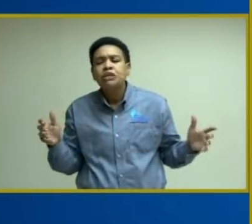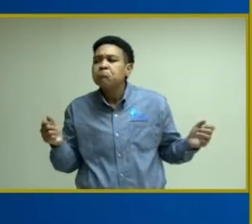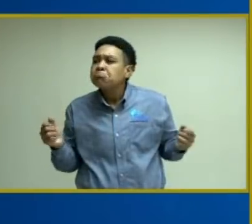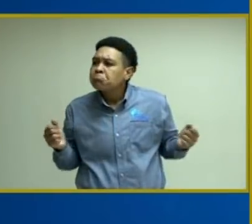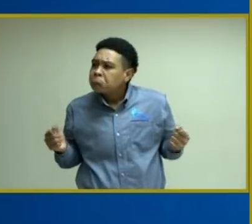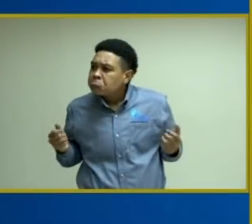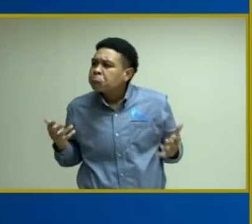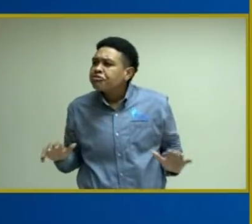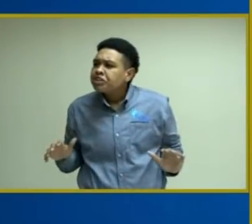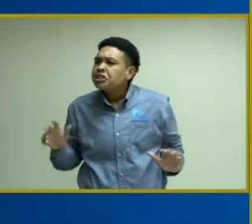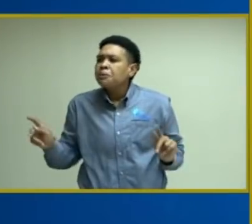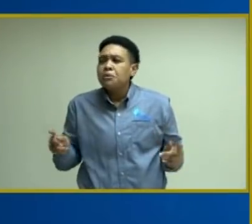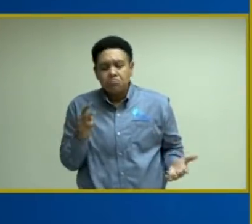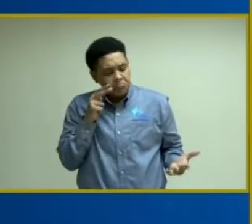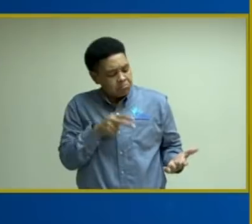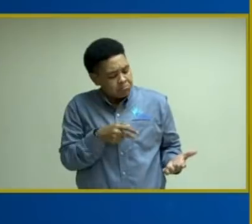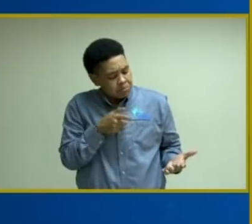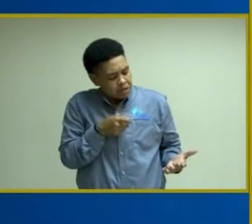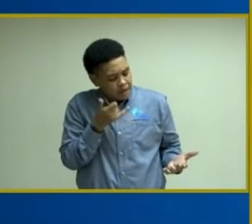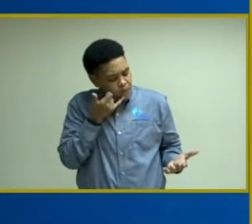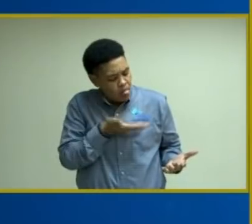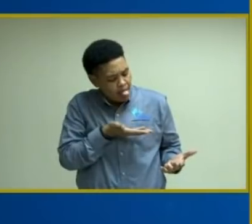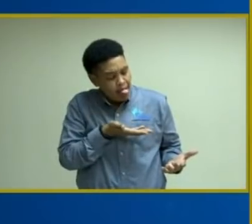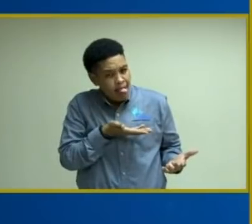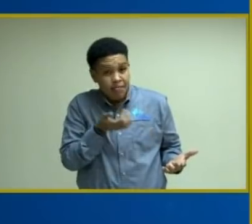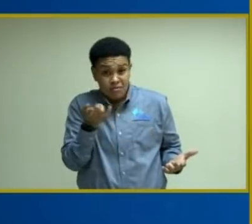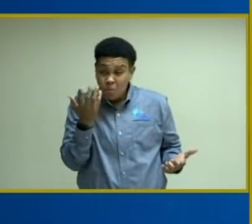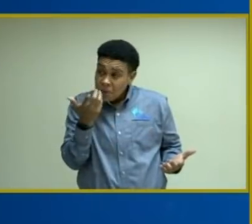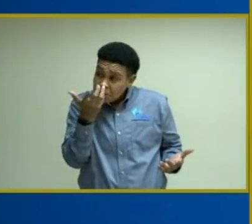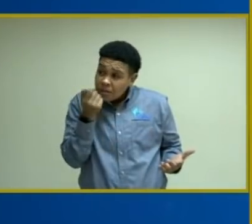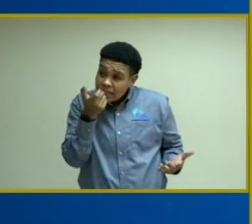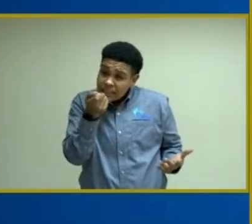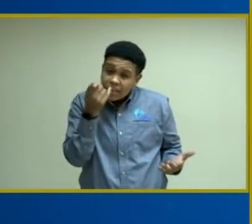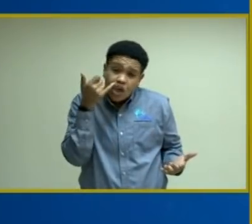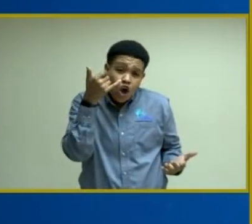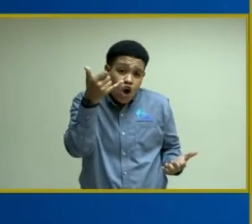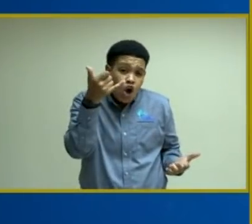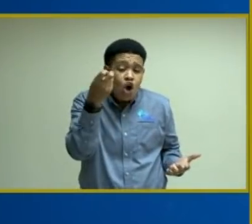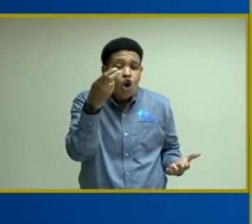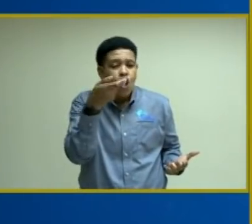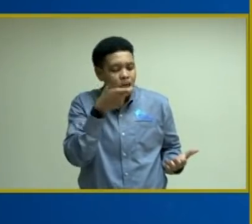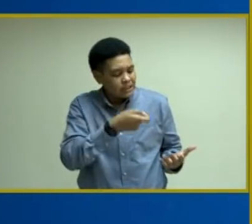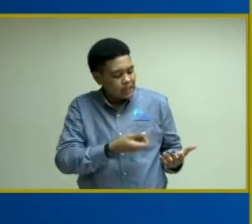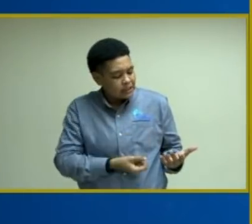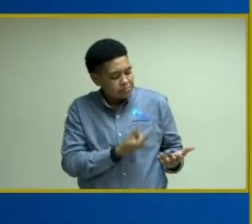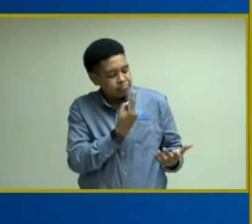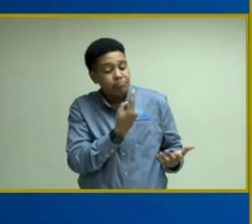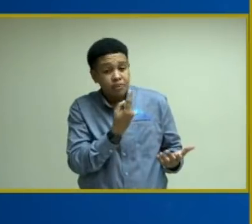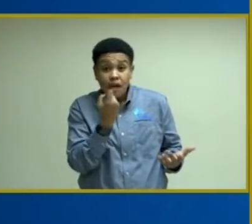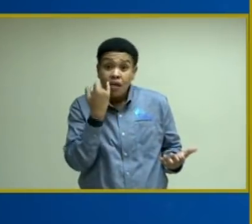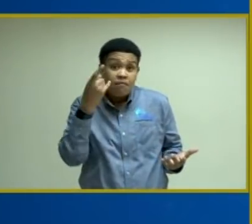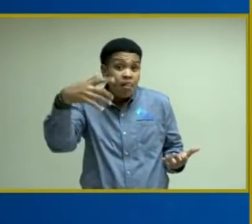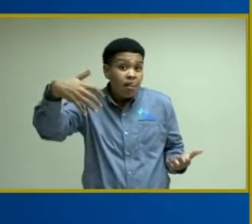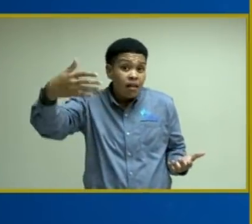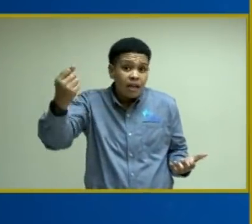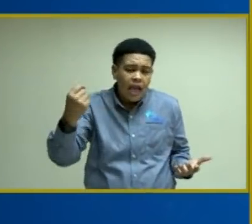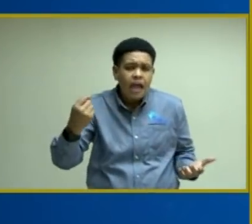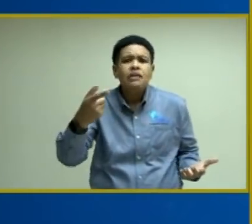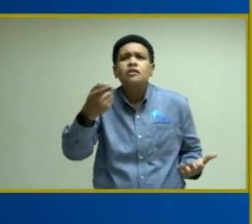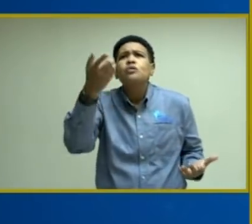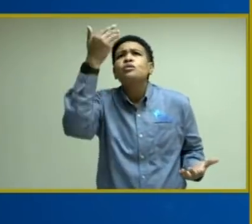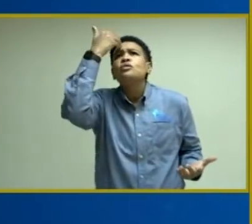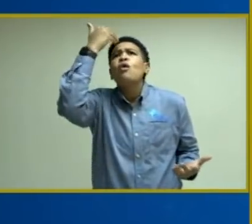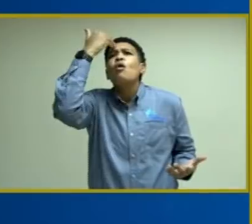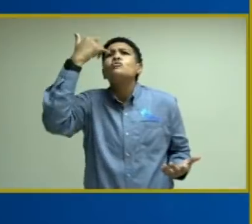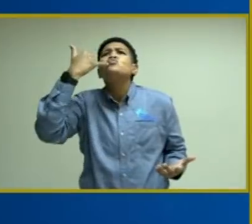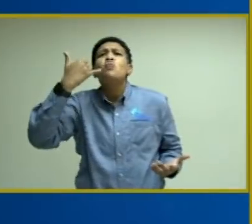and persons should have received a text message. So you might have received either a call or a text message, or if you have not received and you know